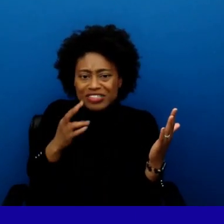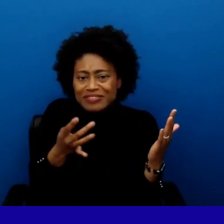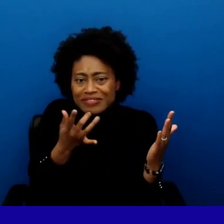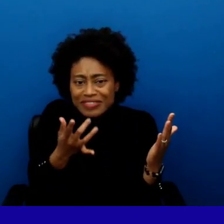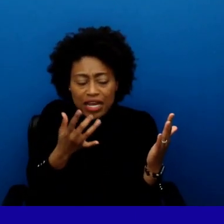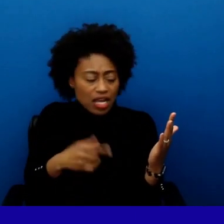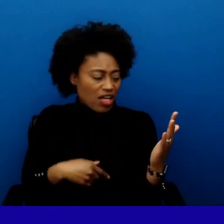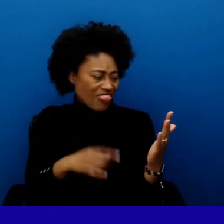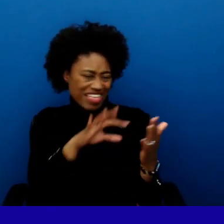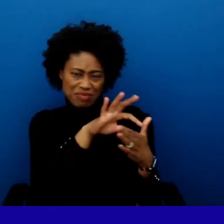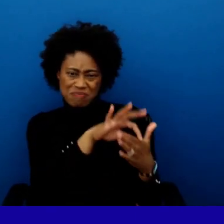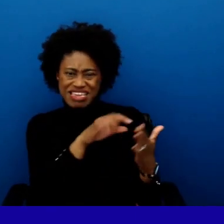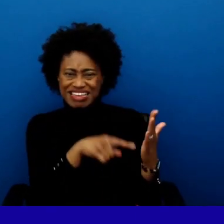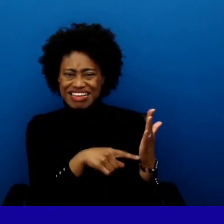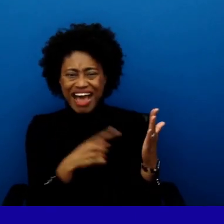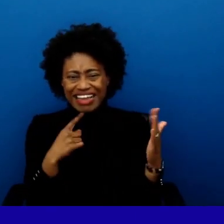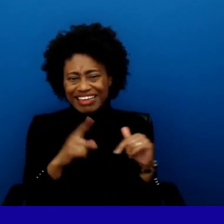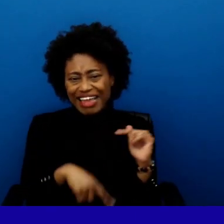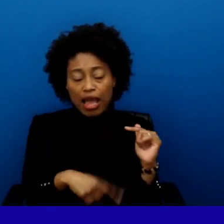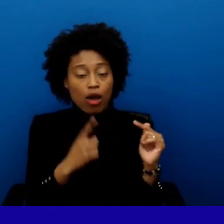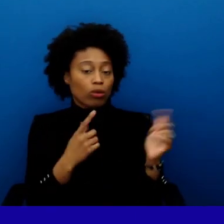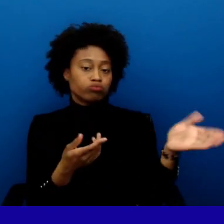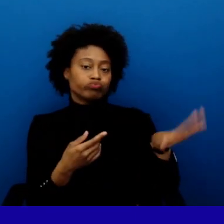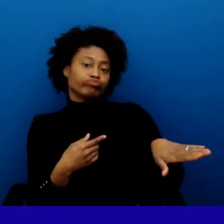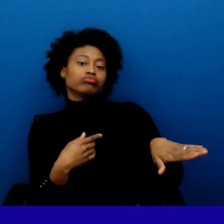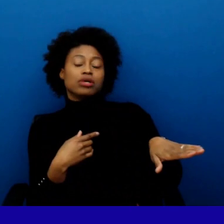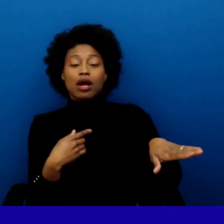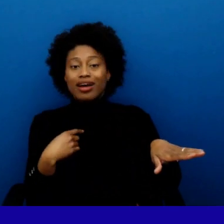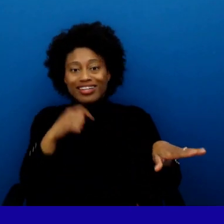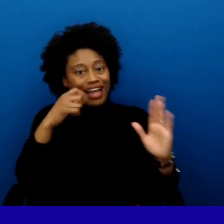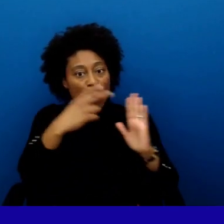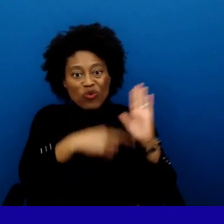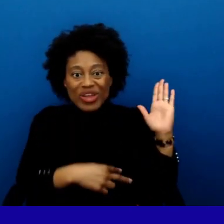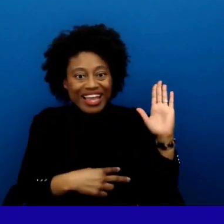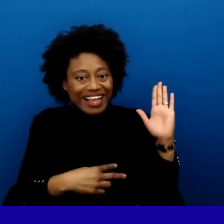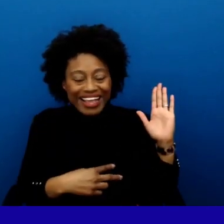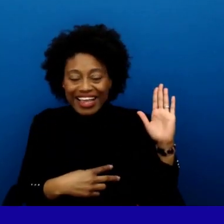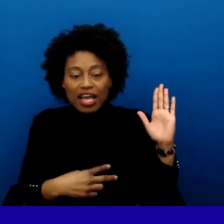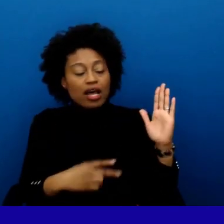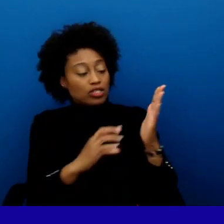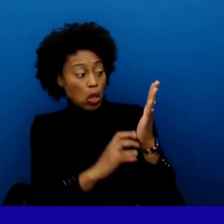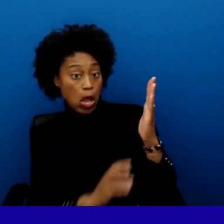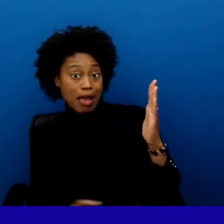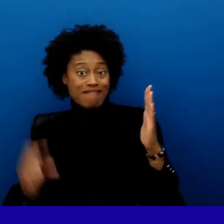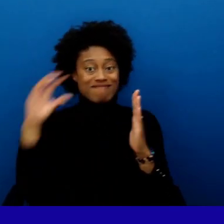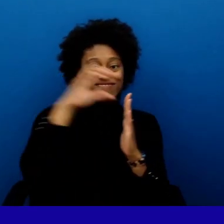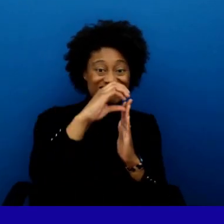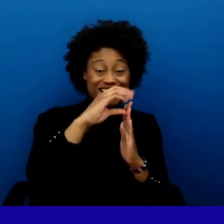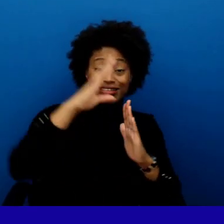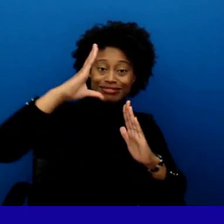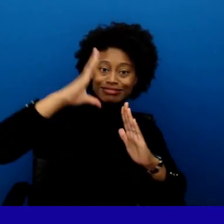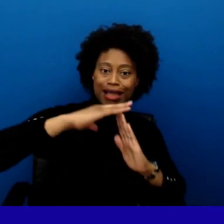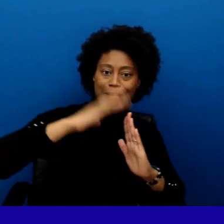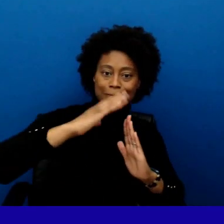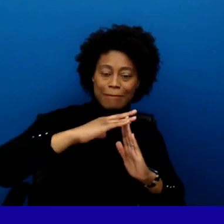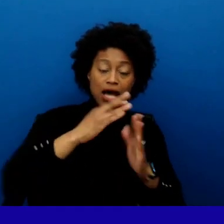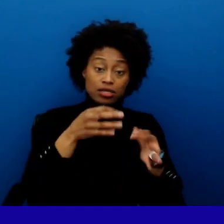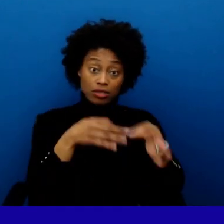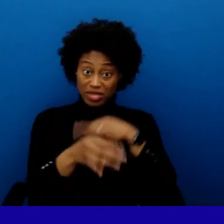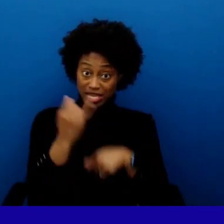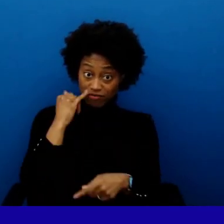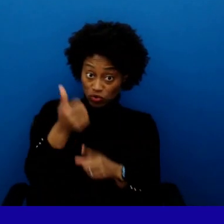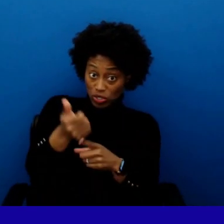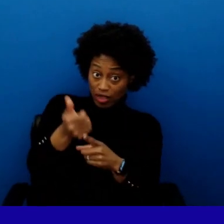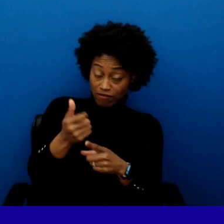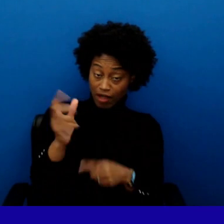this is meat based. I can't have this, and they won't bother to read the rest of the recipe. So I have like the substitutions. Like if you want to make this vegetarian,